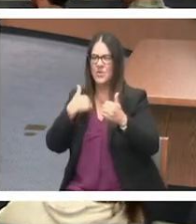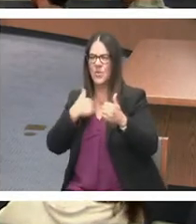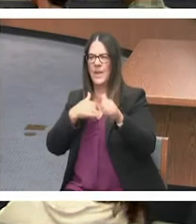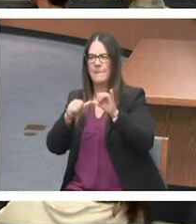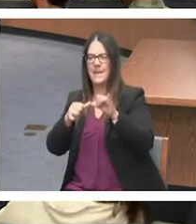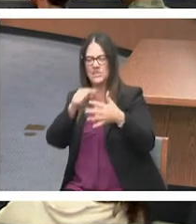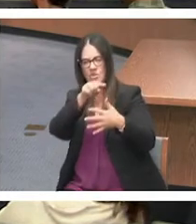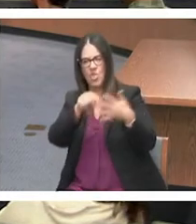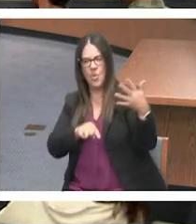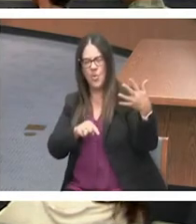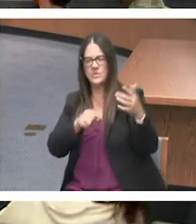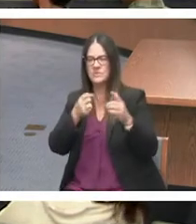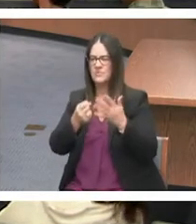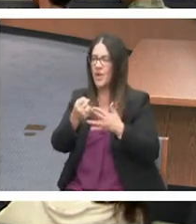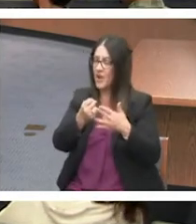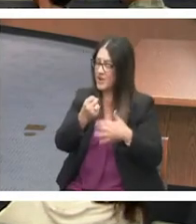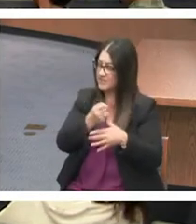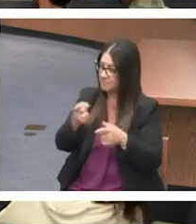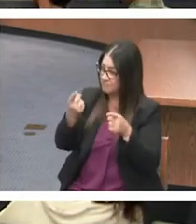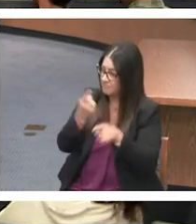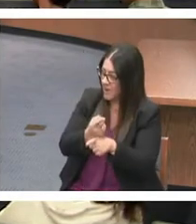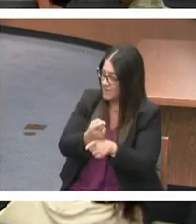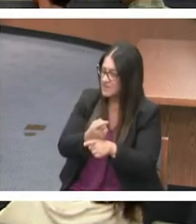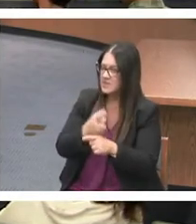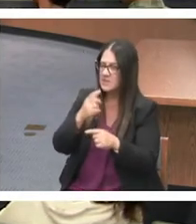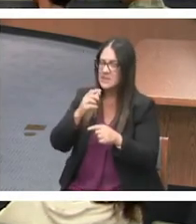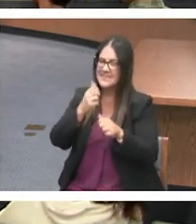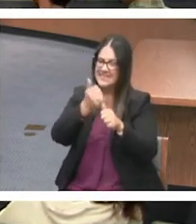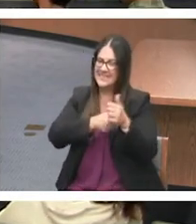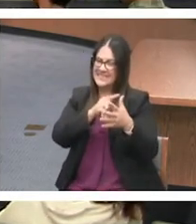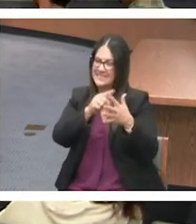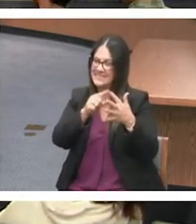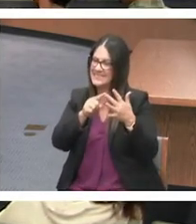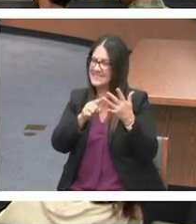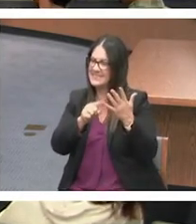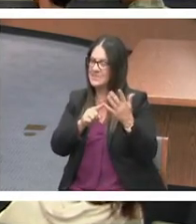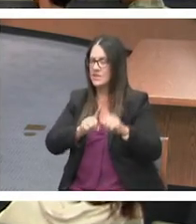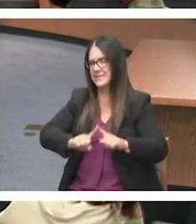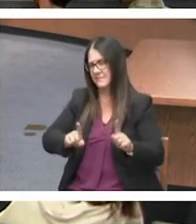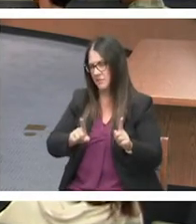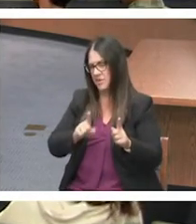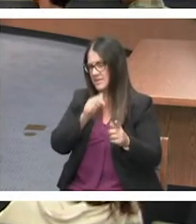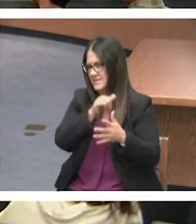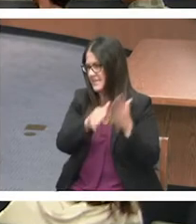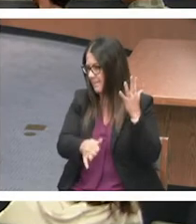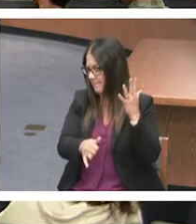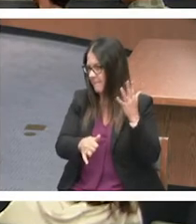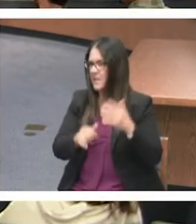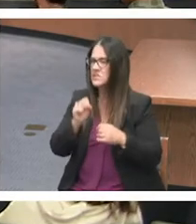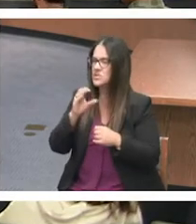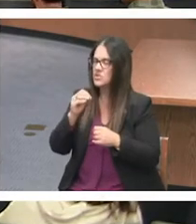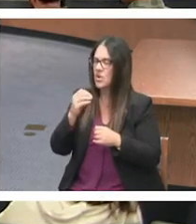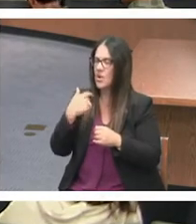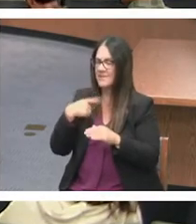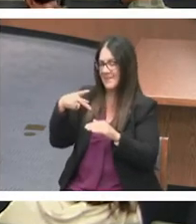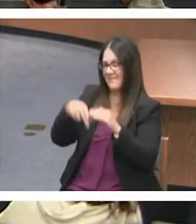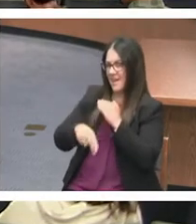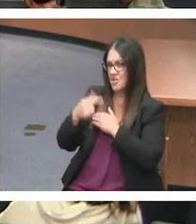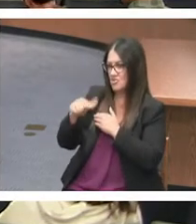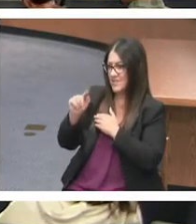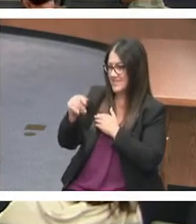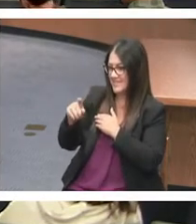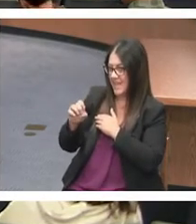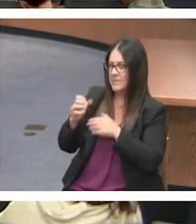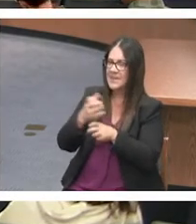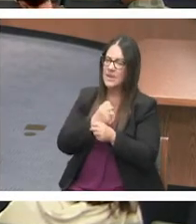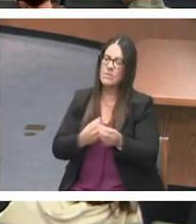achievement of those priorities? And it differs by each of those priority areas. So for example, on cutting green tape, getting environmentally